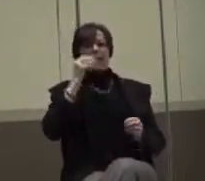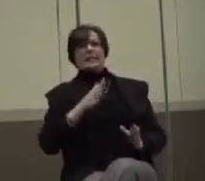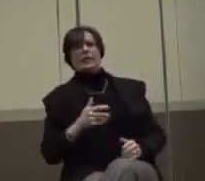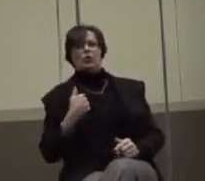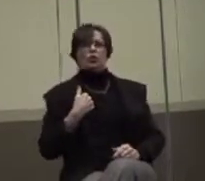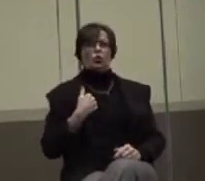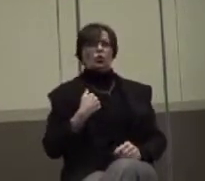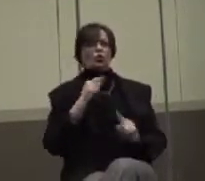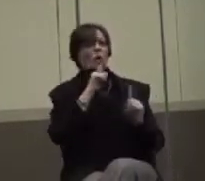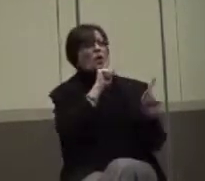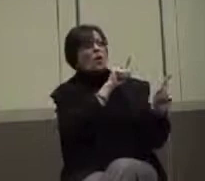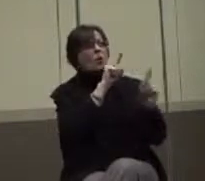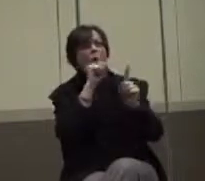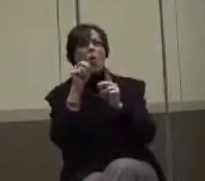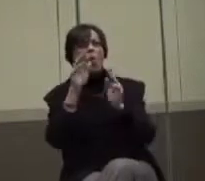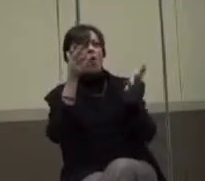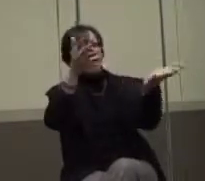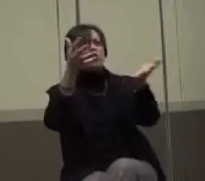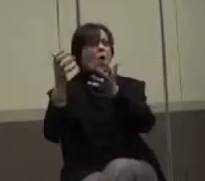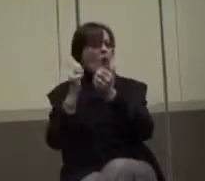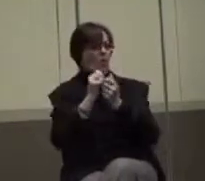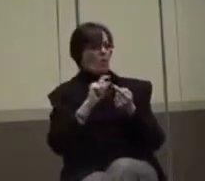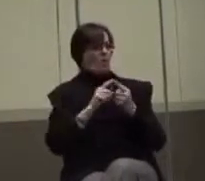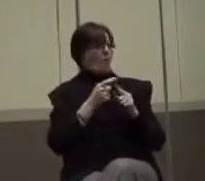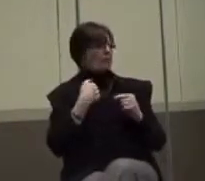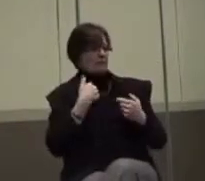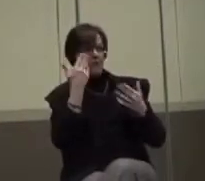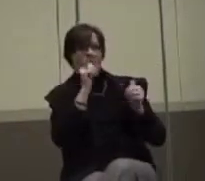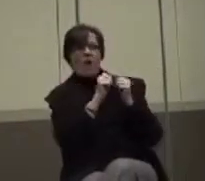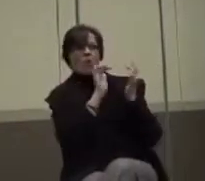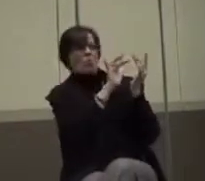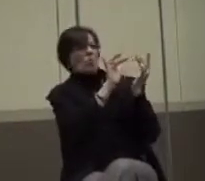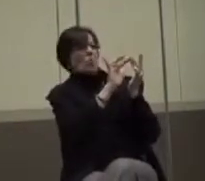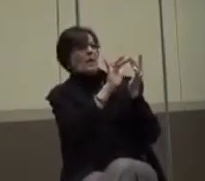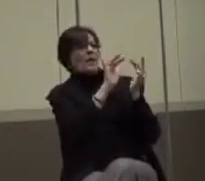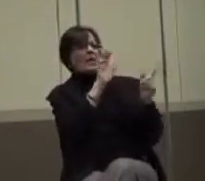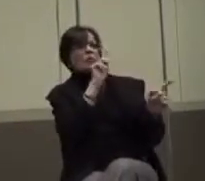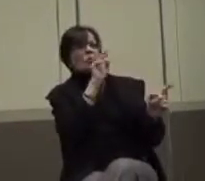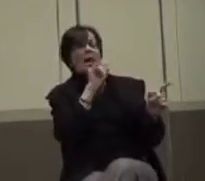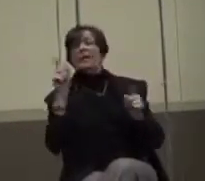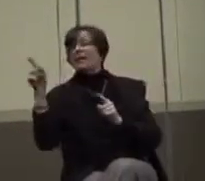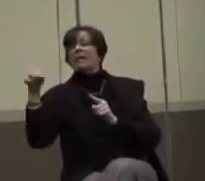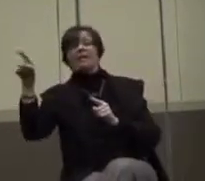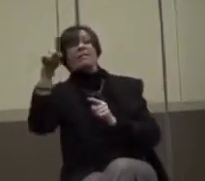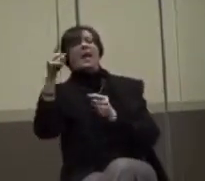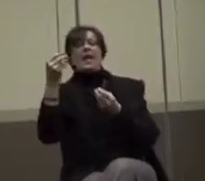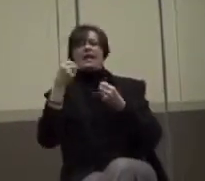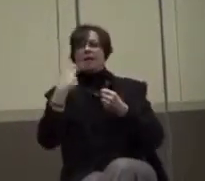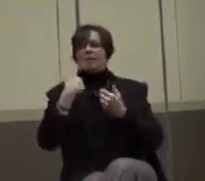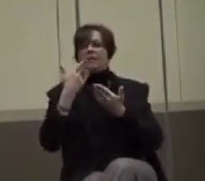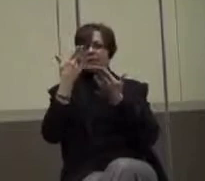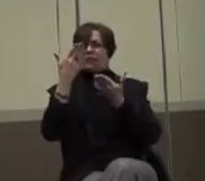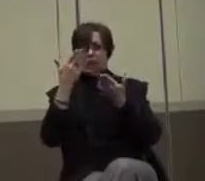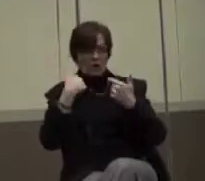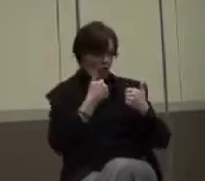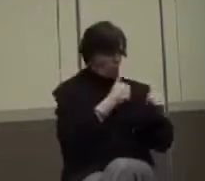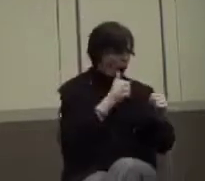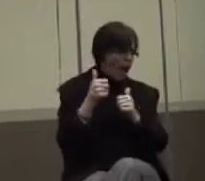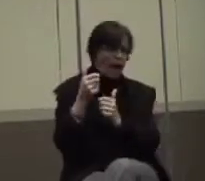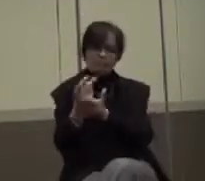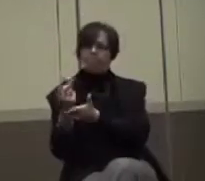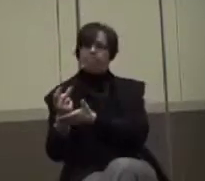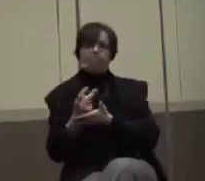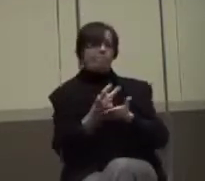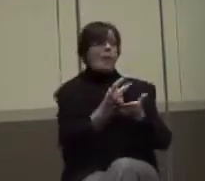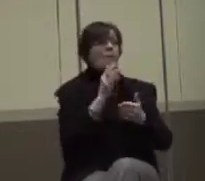my friends. I don't know how to reach Randy. All right, my friends give me some suggestions. I go try those. That doesn't work. By the time I usually